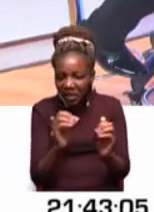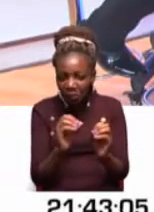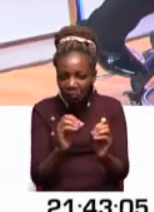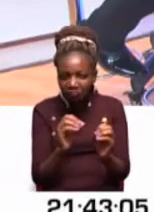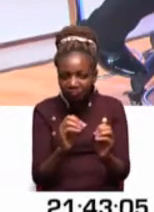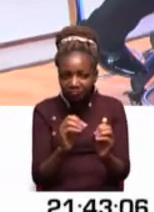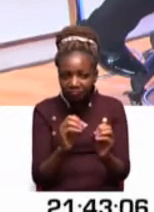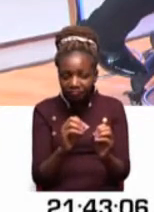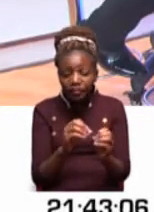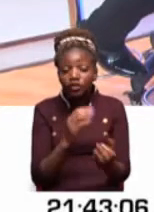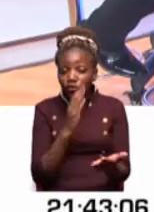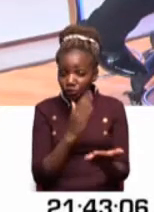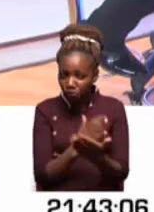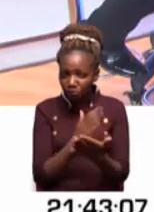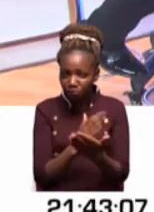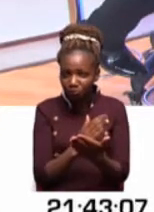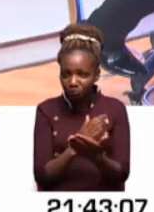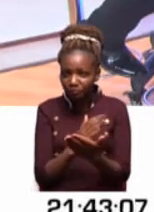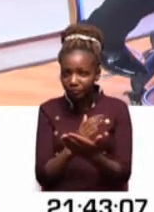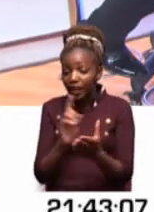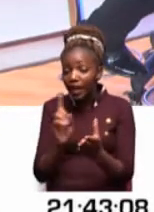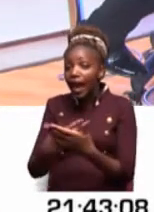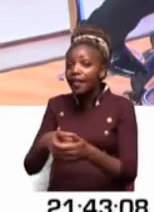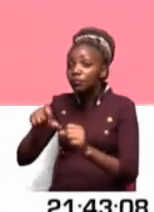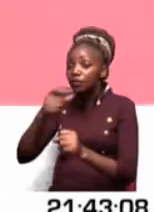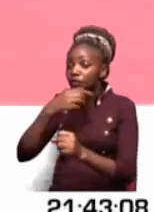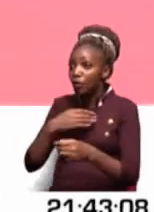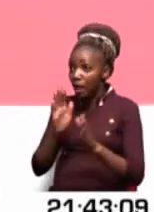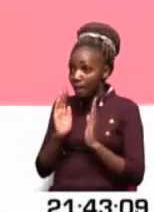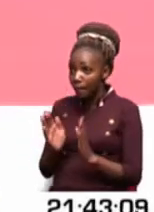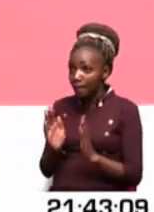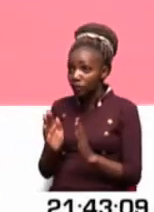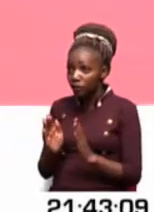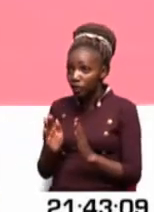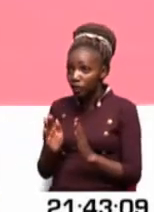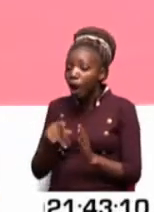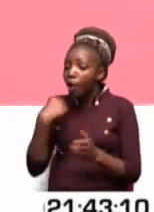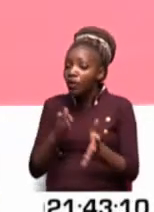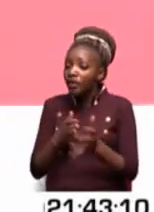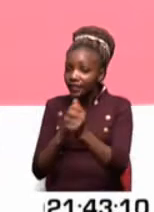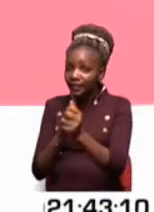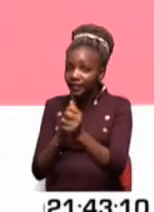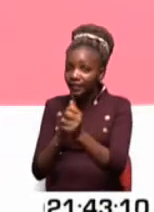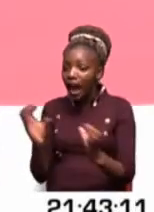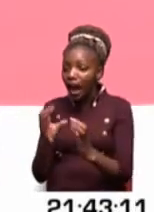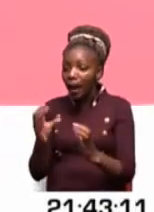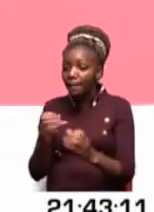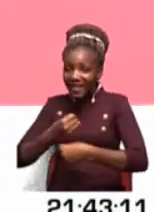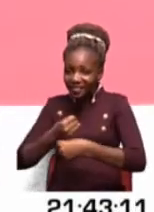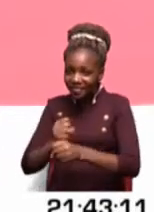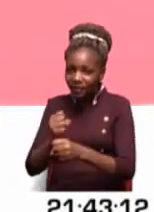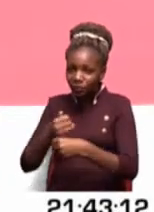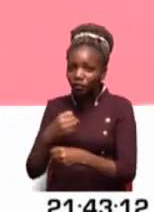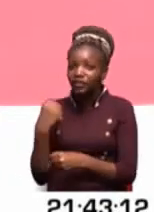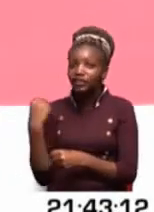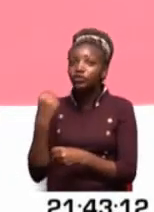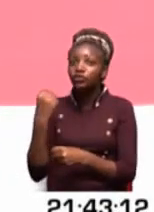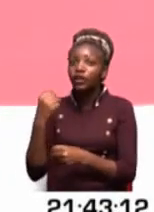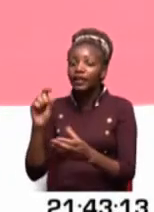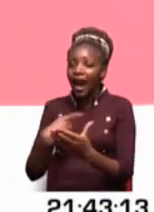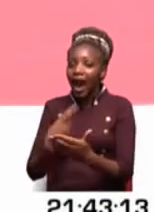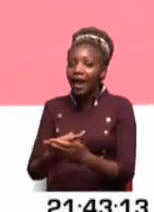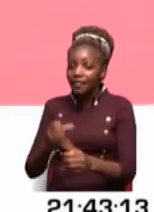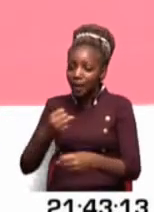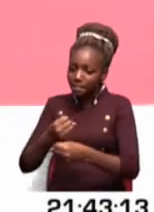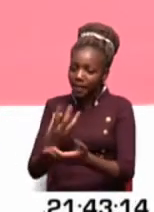Mm-hmm. You can have a person come and head a company that processes sugarcane, import sugar, mm-hmm. pack it, make money and run